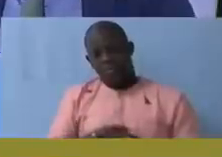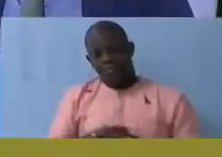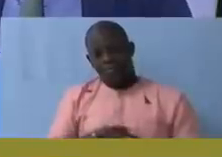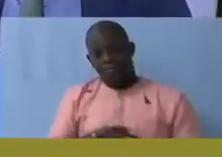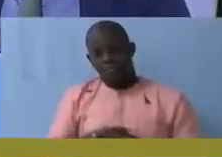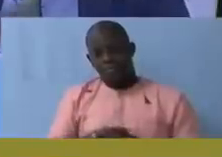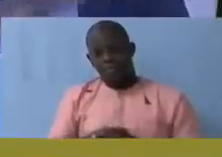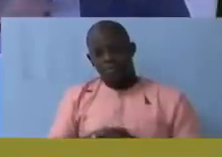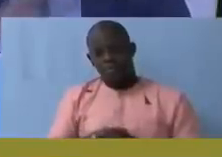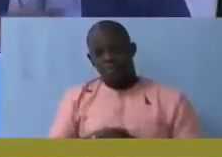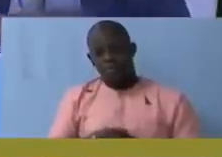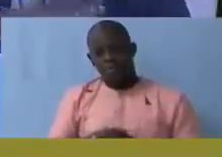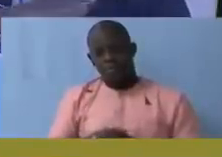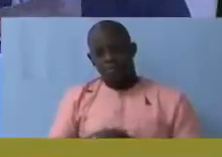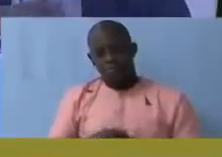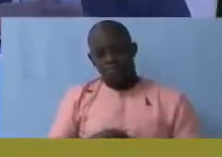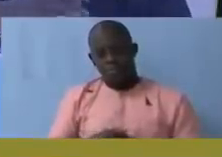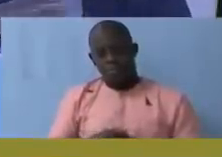that you had